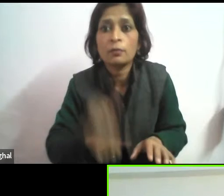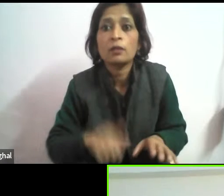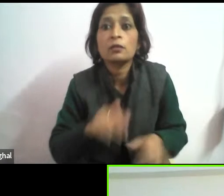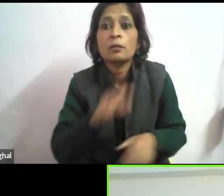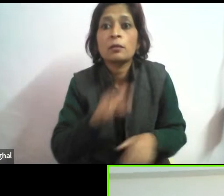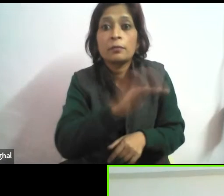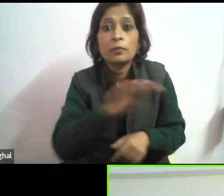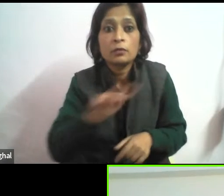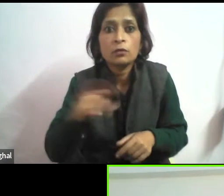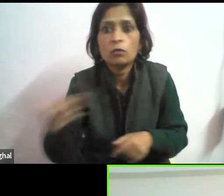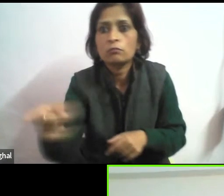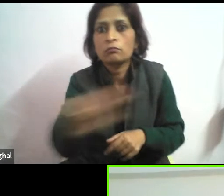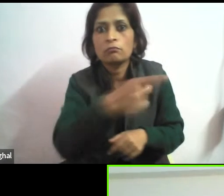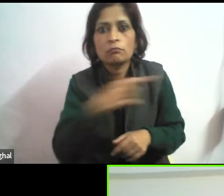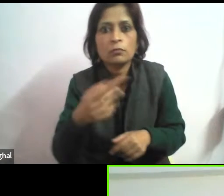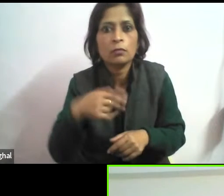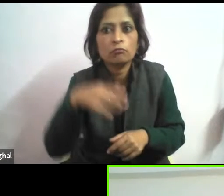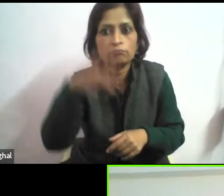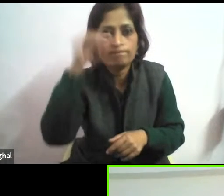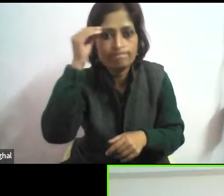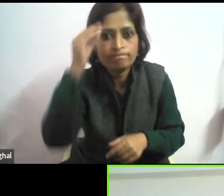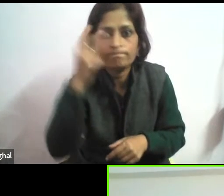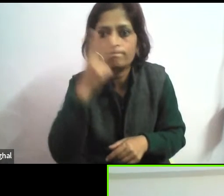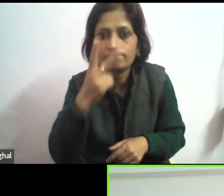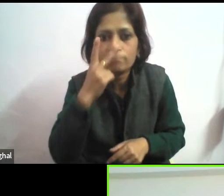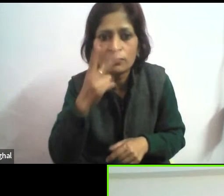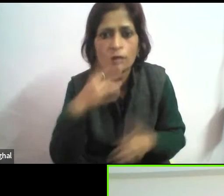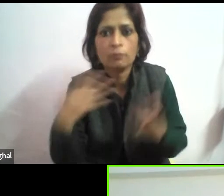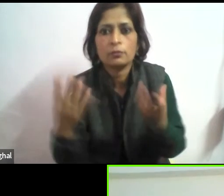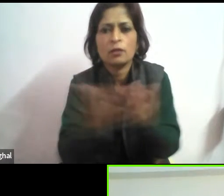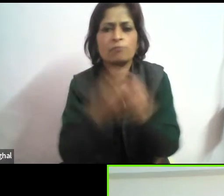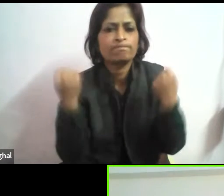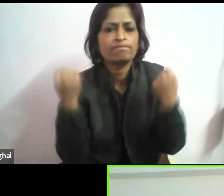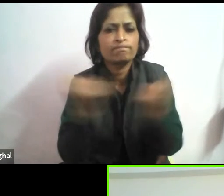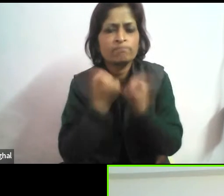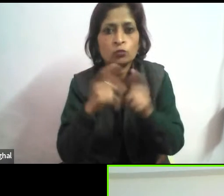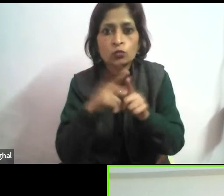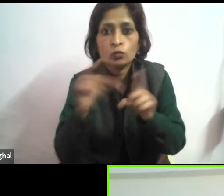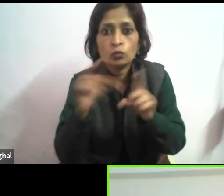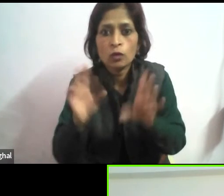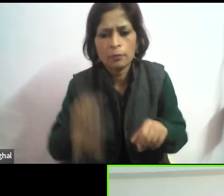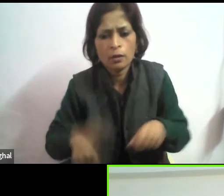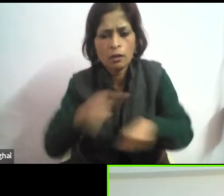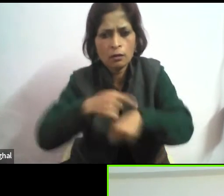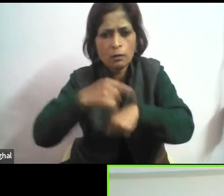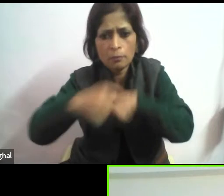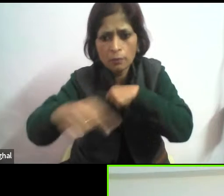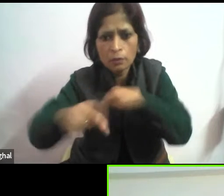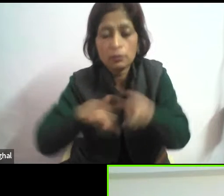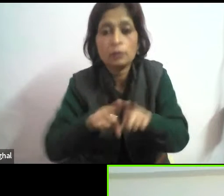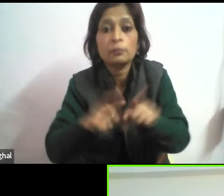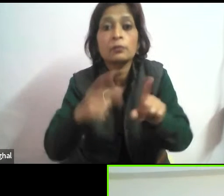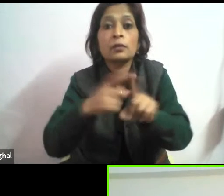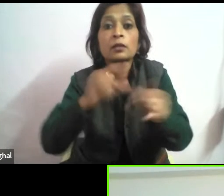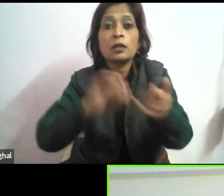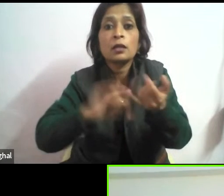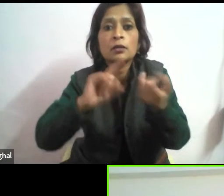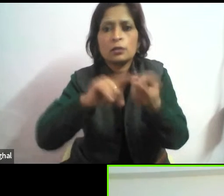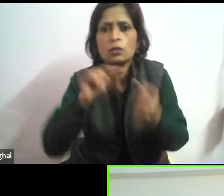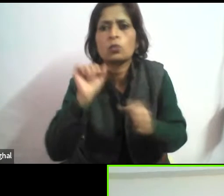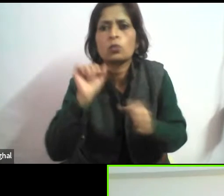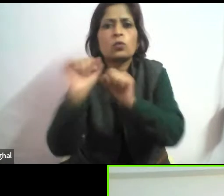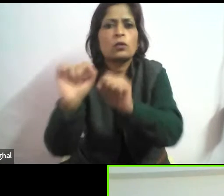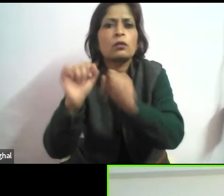as professionals have gone through and how we have done. I'm sure there will be time and DSC will be sharing its own